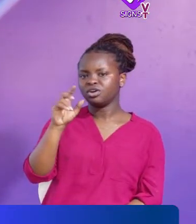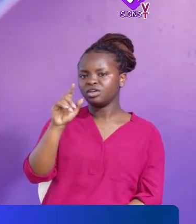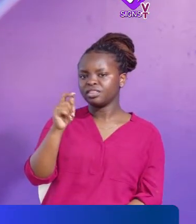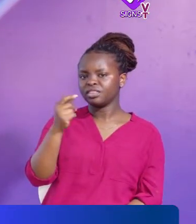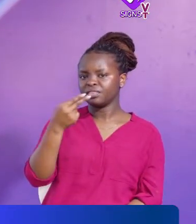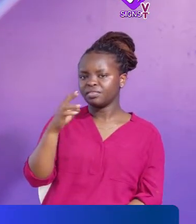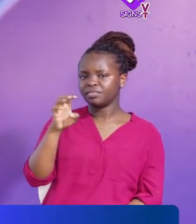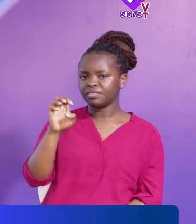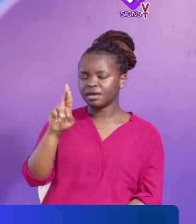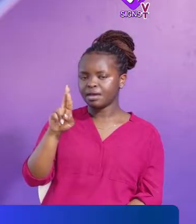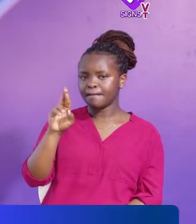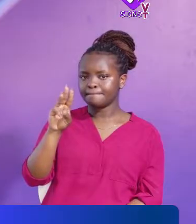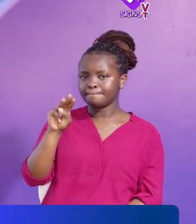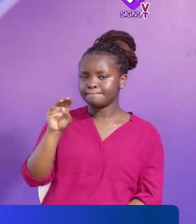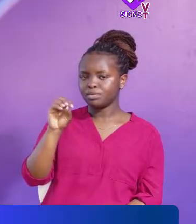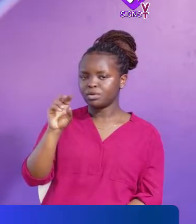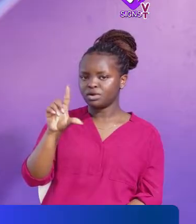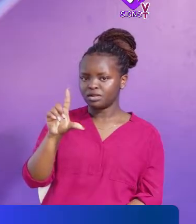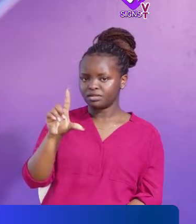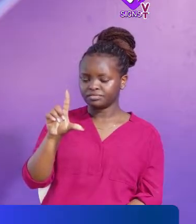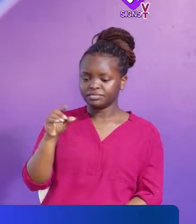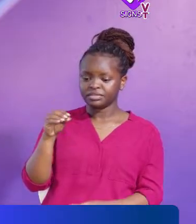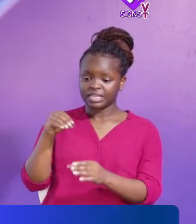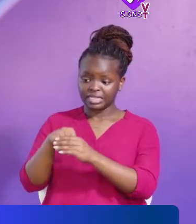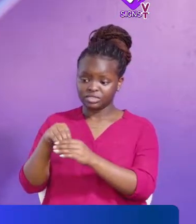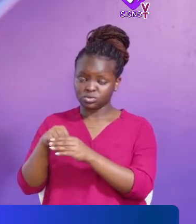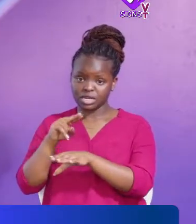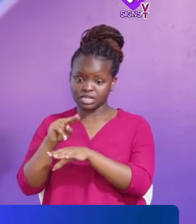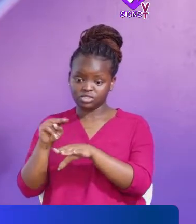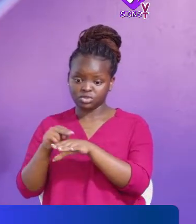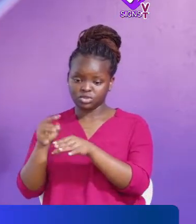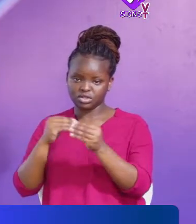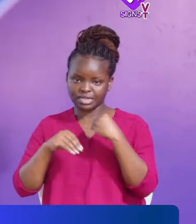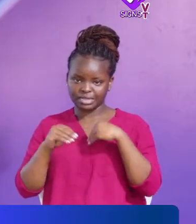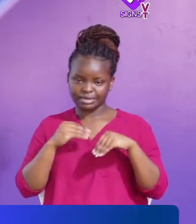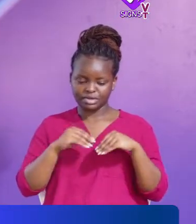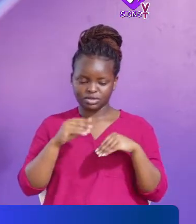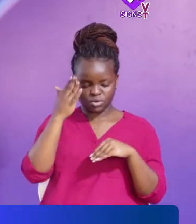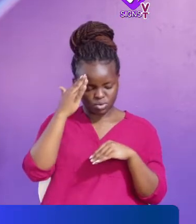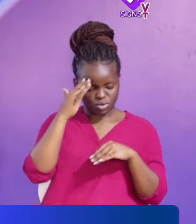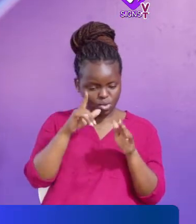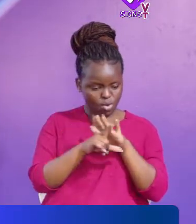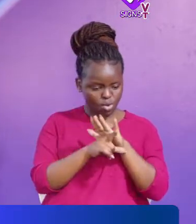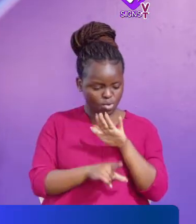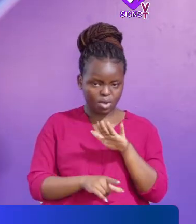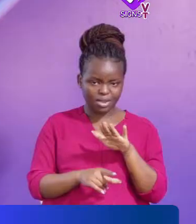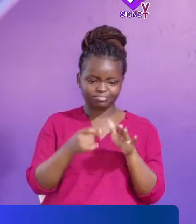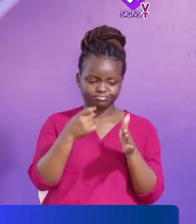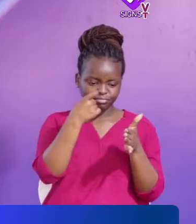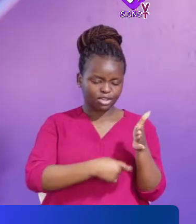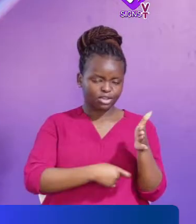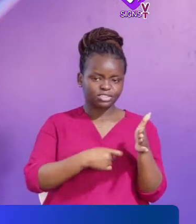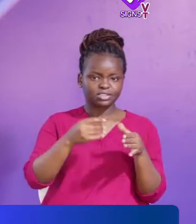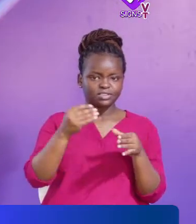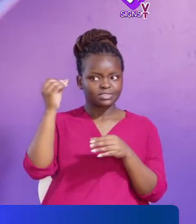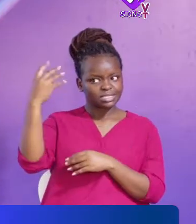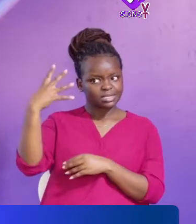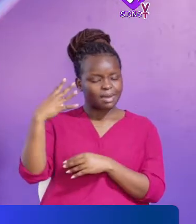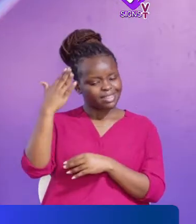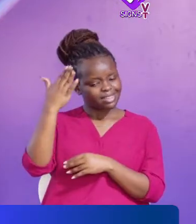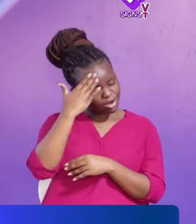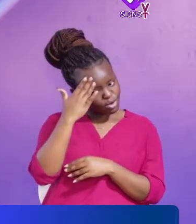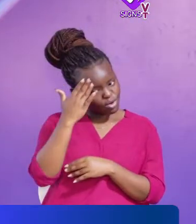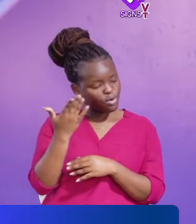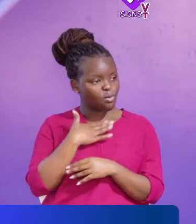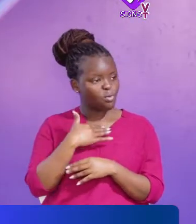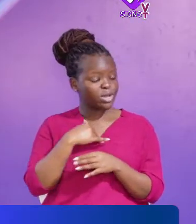bring geothermal energy into national grid, you lower the cost of electricity. Yeah. Don't they know? They know. Do they want it to work? They